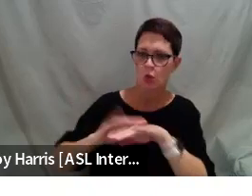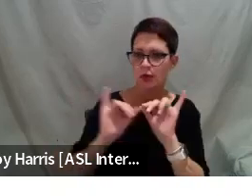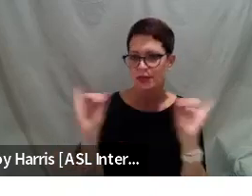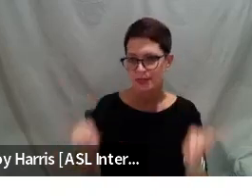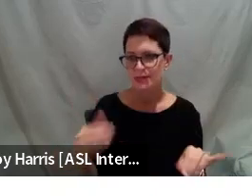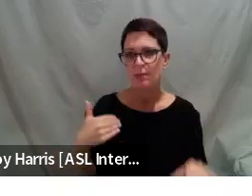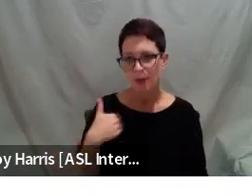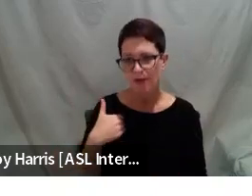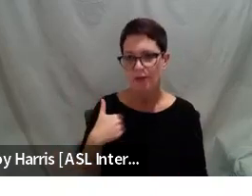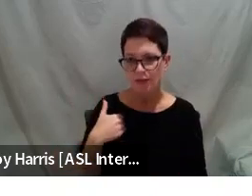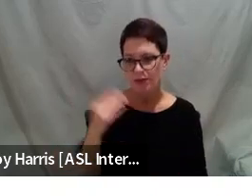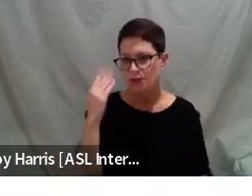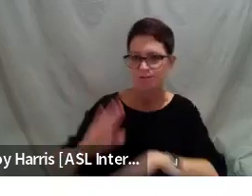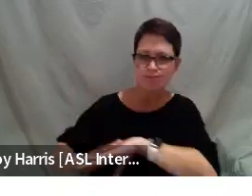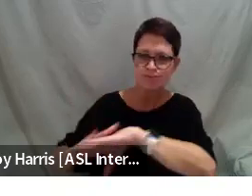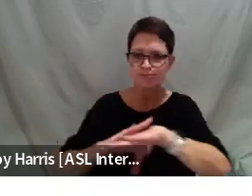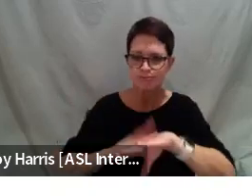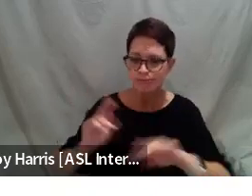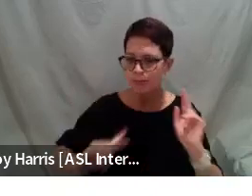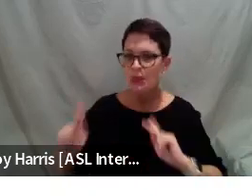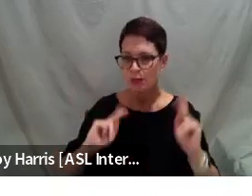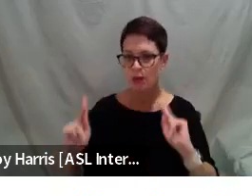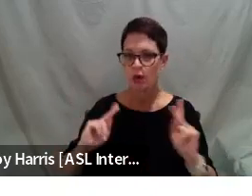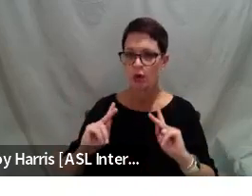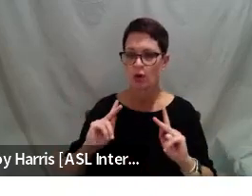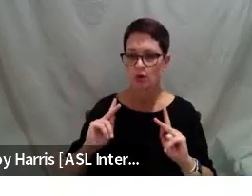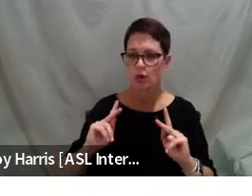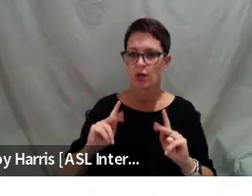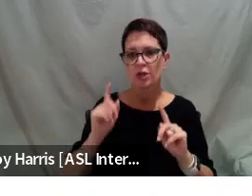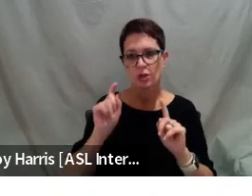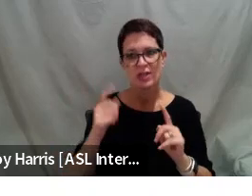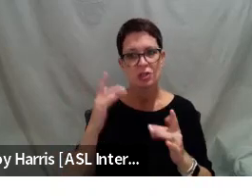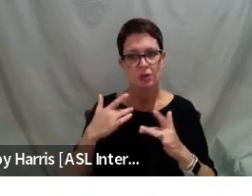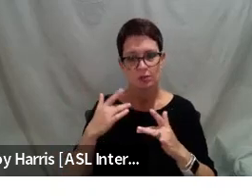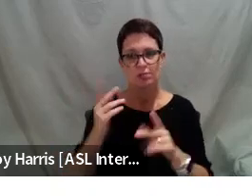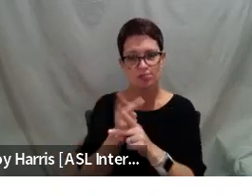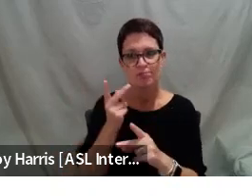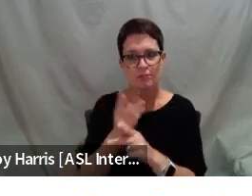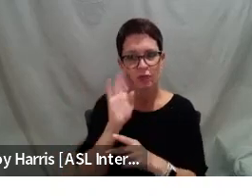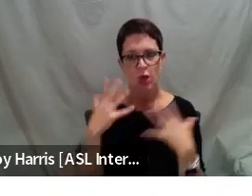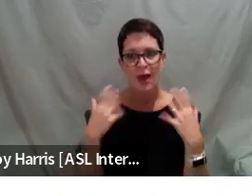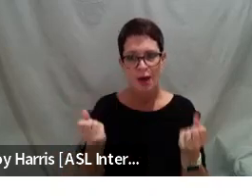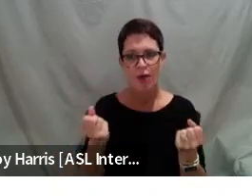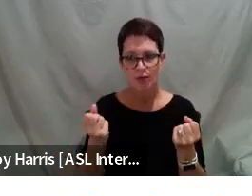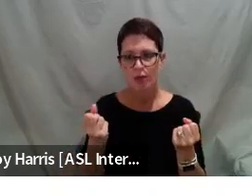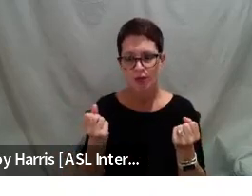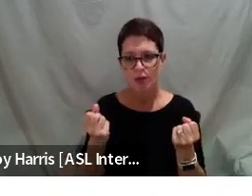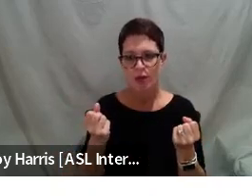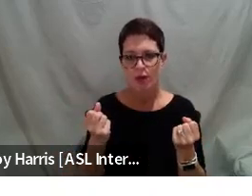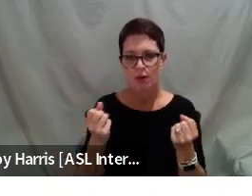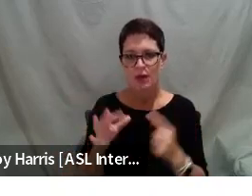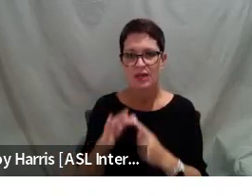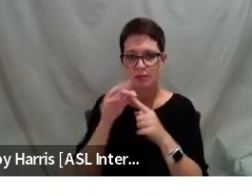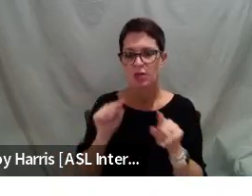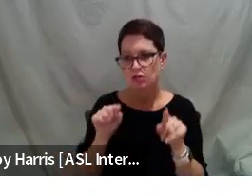system to let people know when they should be concerned for their health, especially